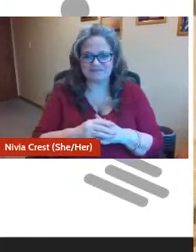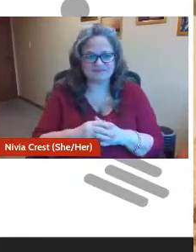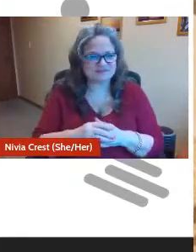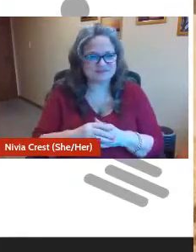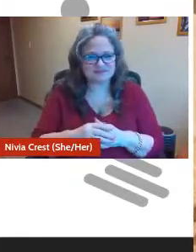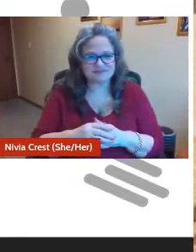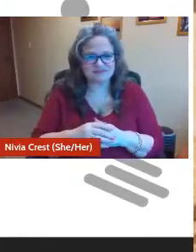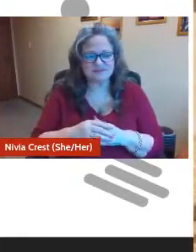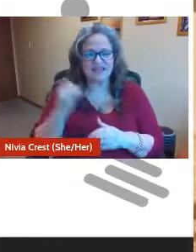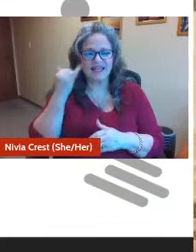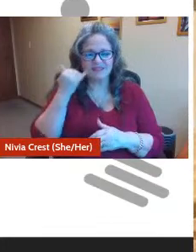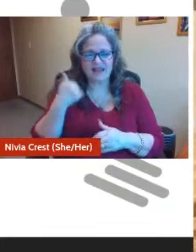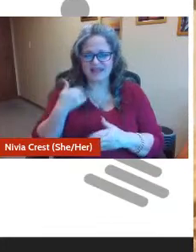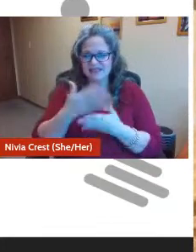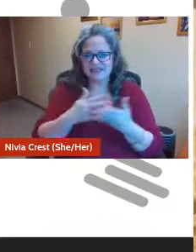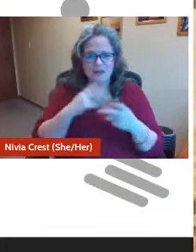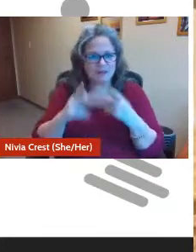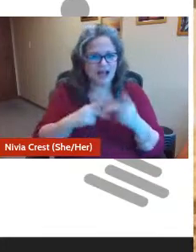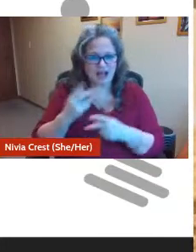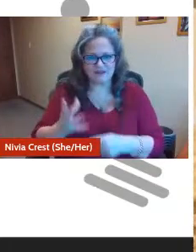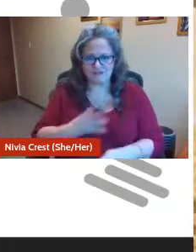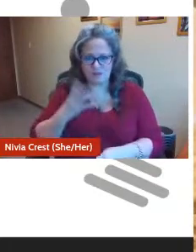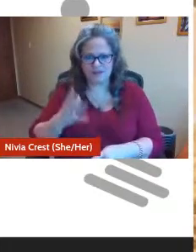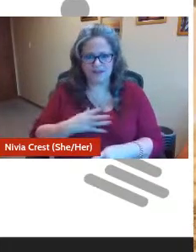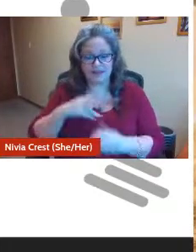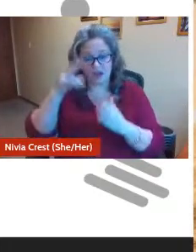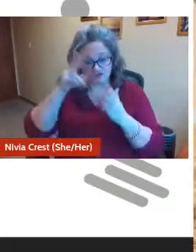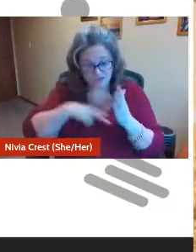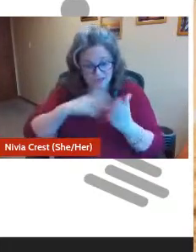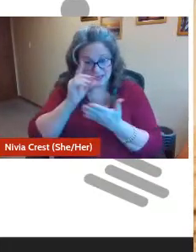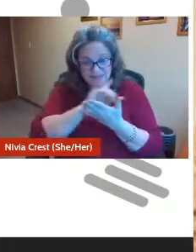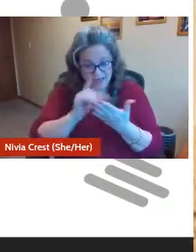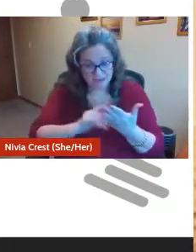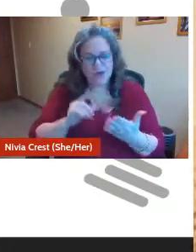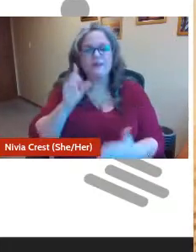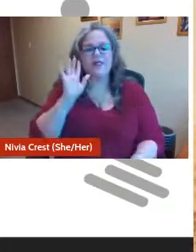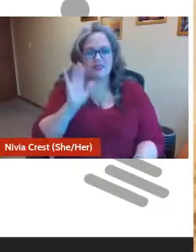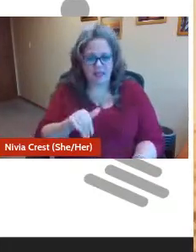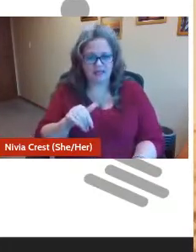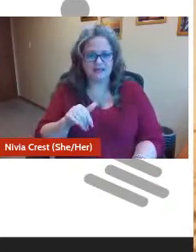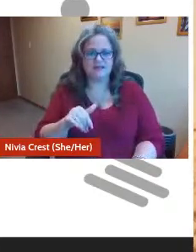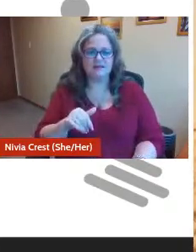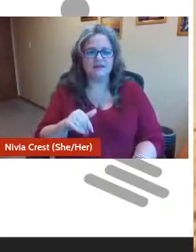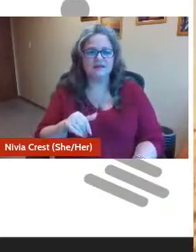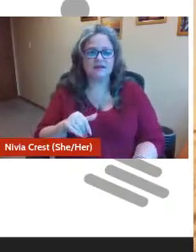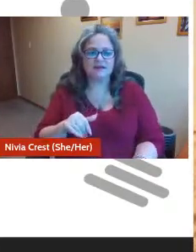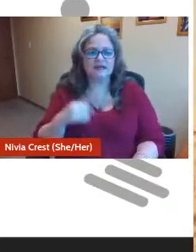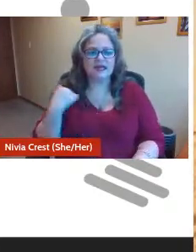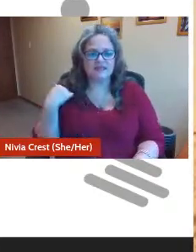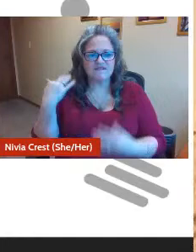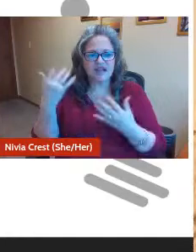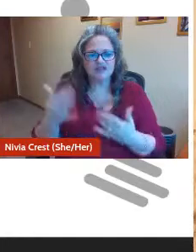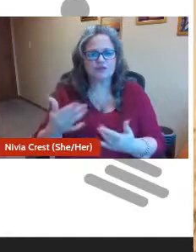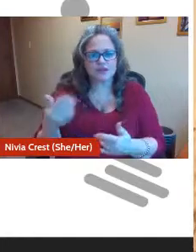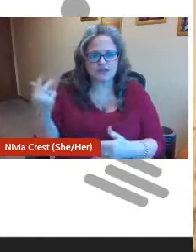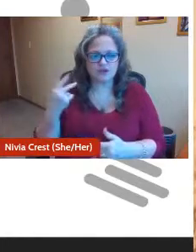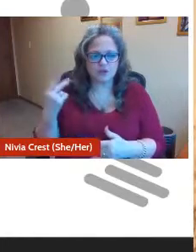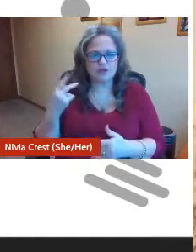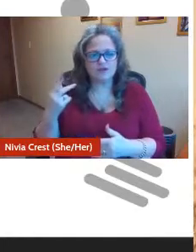of formalities or reading diagrams, that's where I come in at. So eventually we get it done between the both of